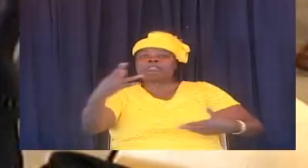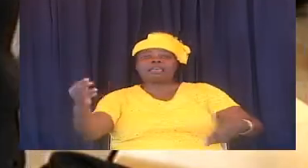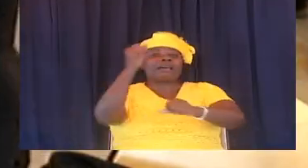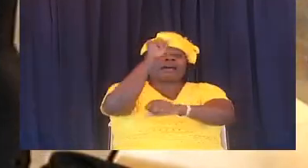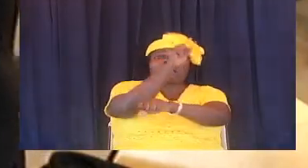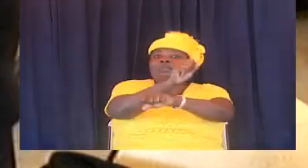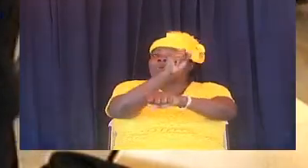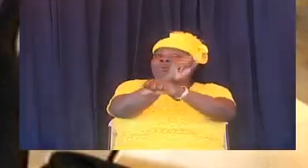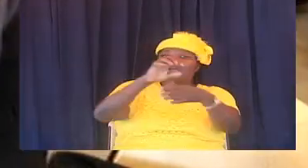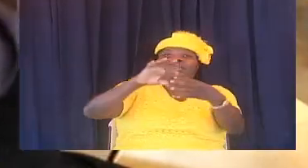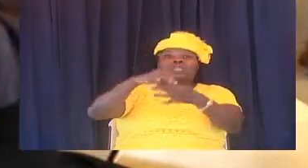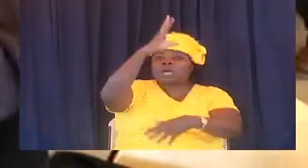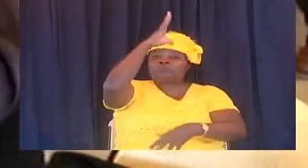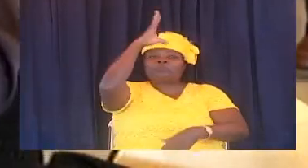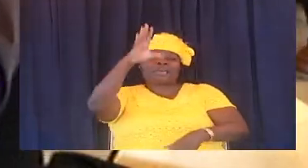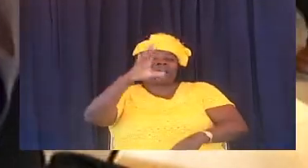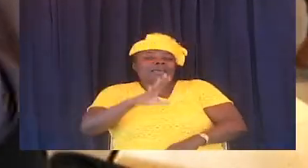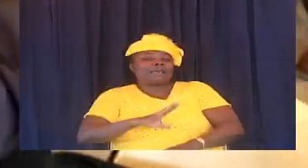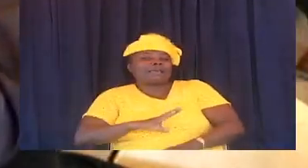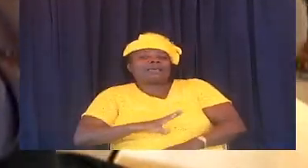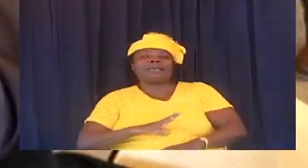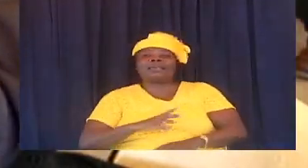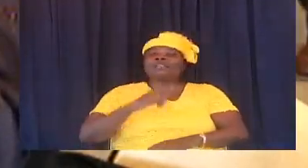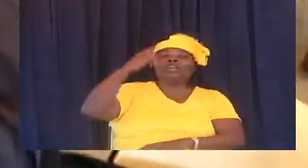men. They are the works of men.